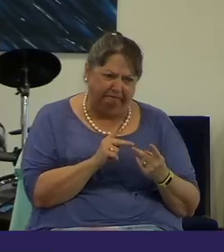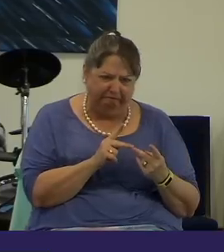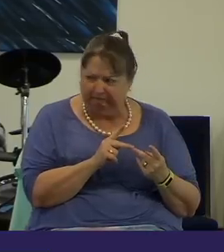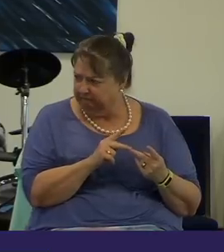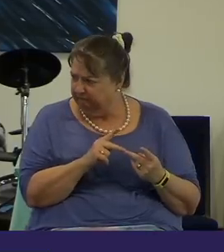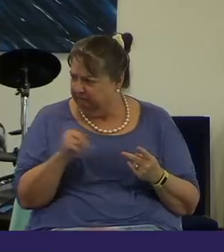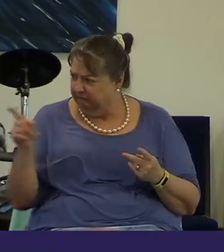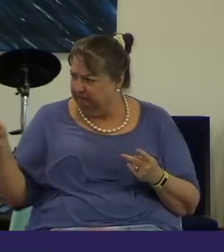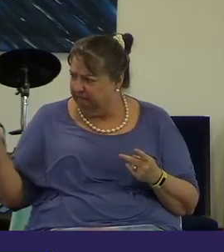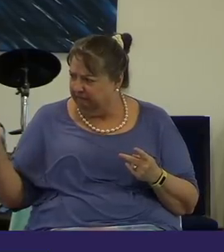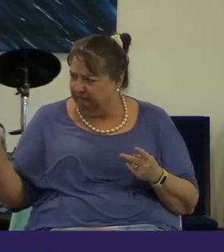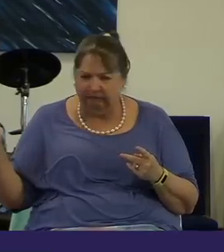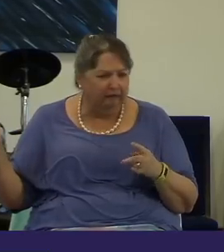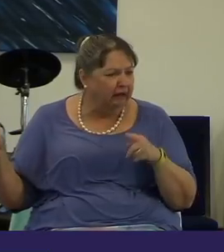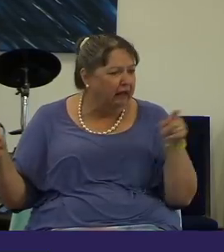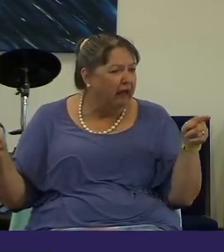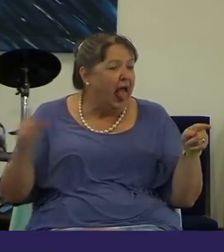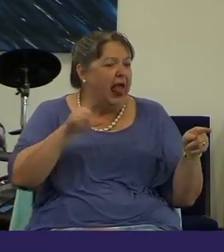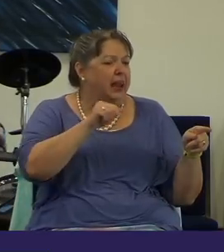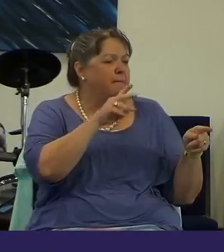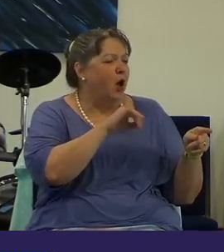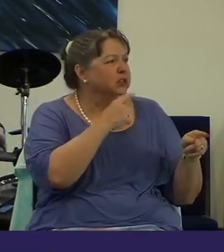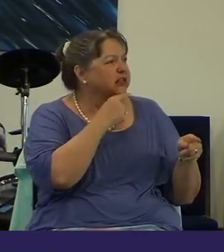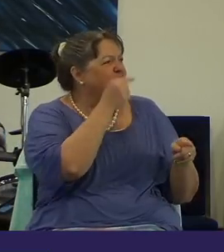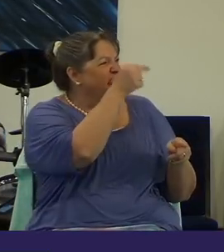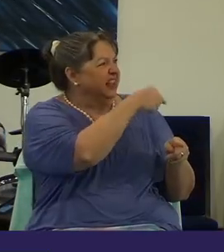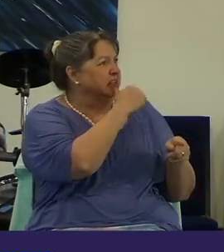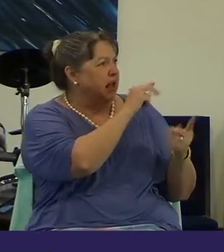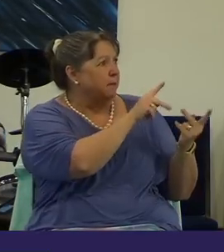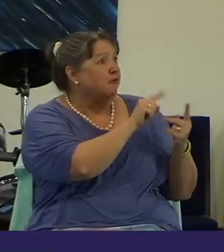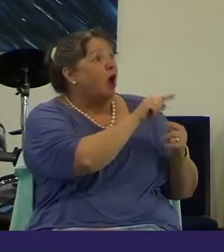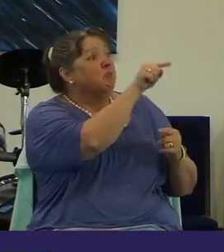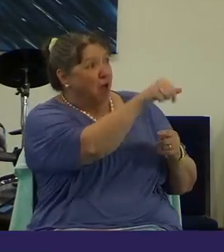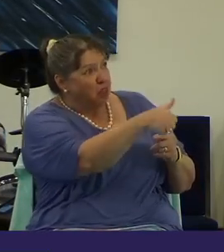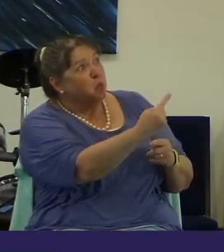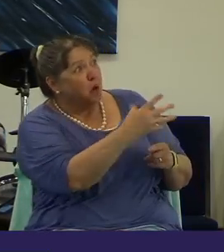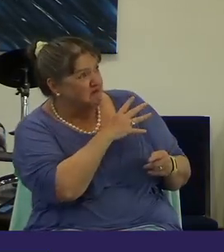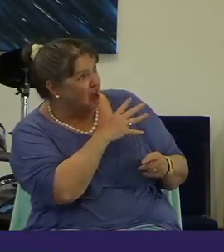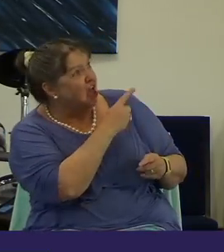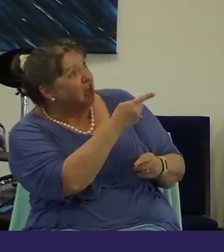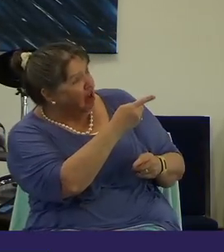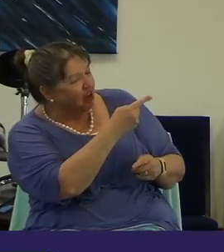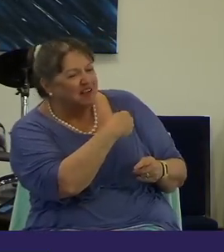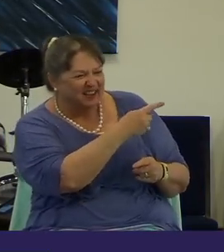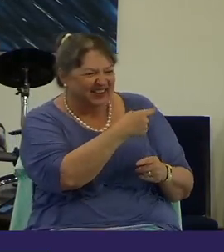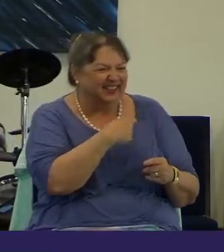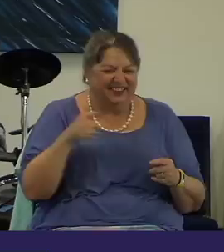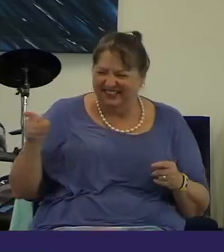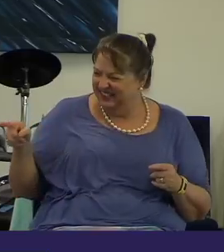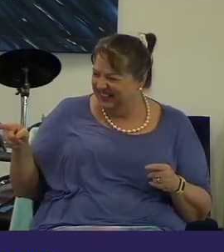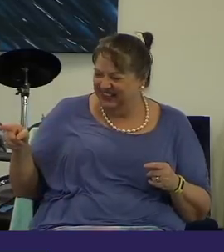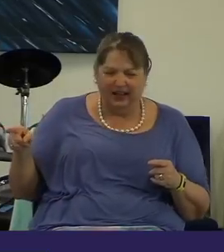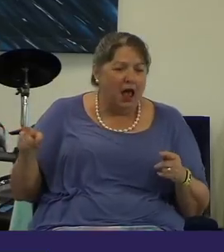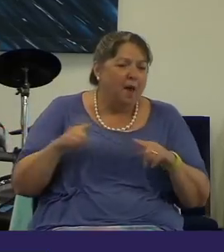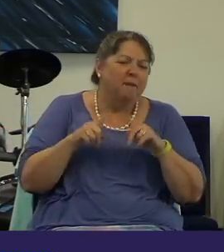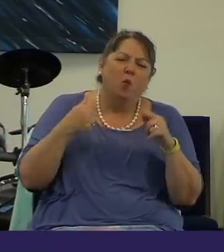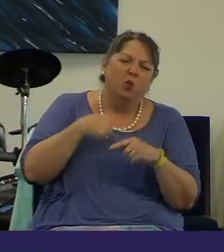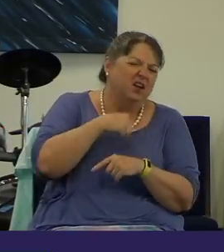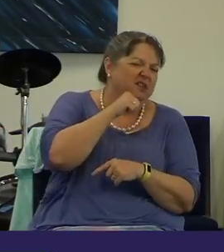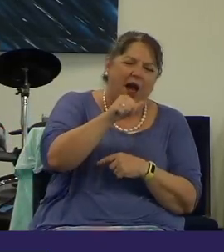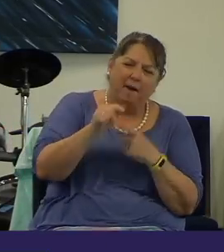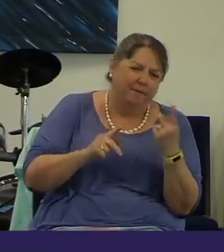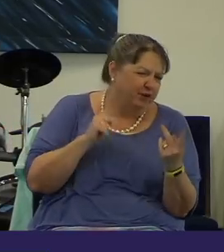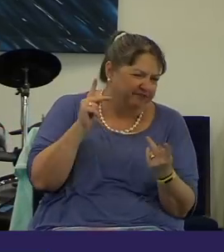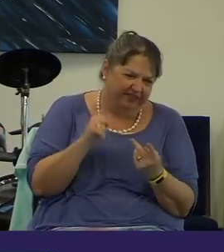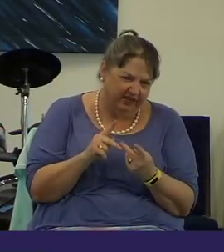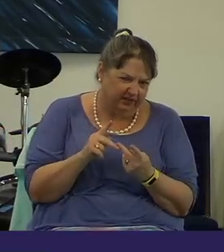one does. Yeah, the other one does, but this one doesn't. We're going to talk about imperfect things, things that aren't perfect. We're not perfect. So when we look